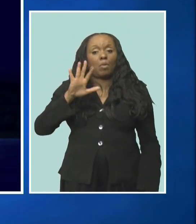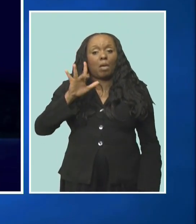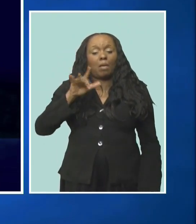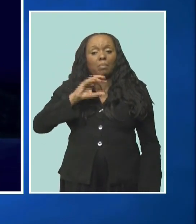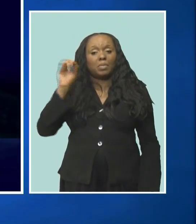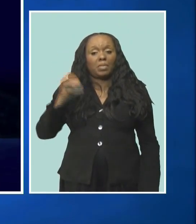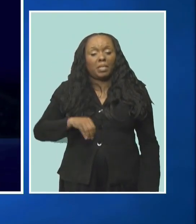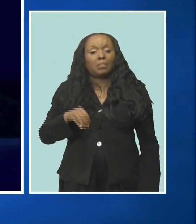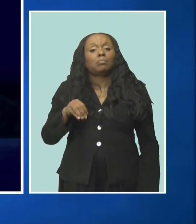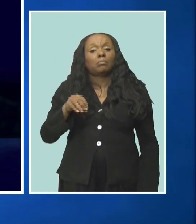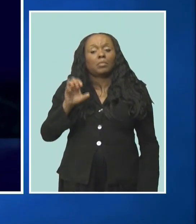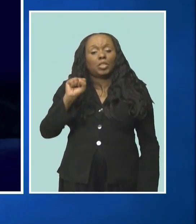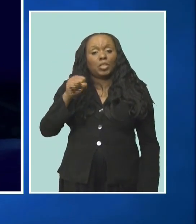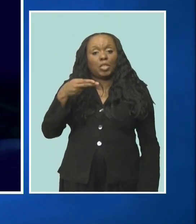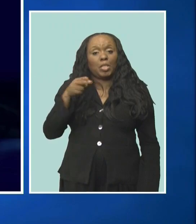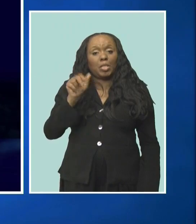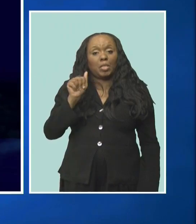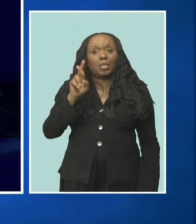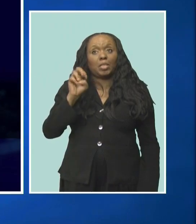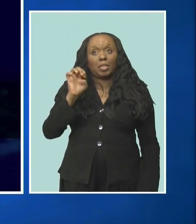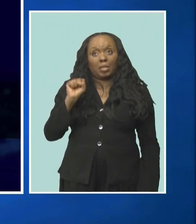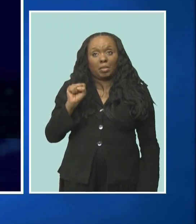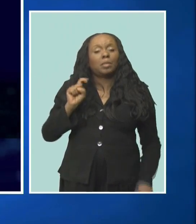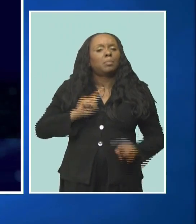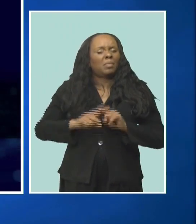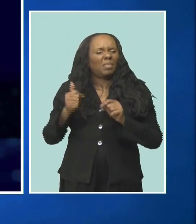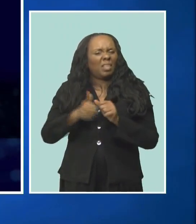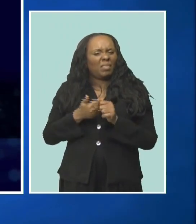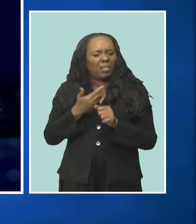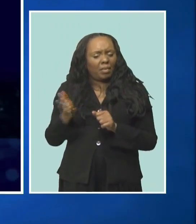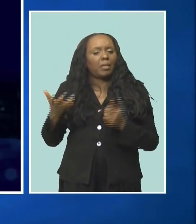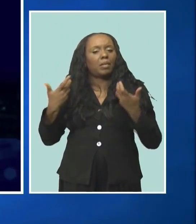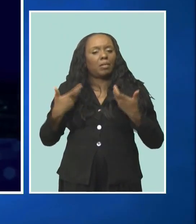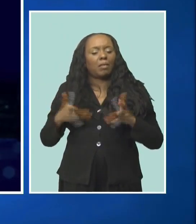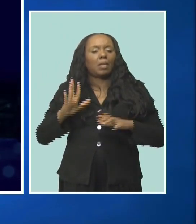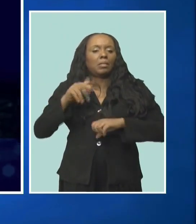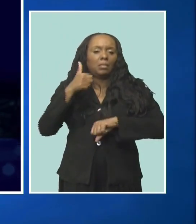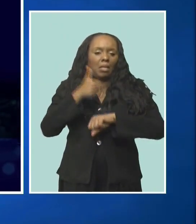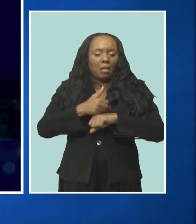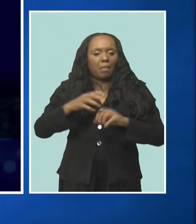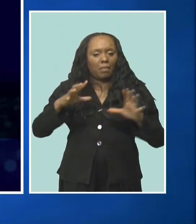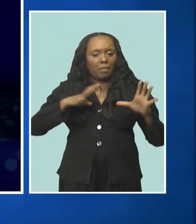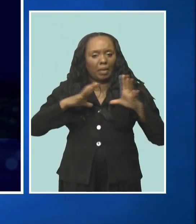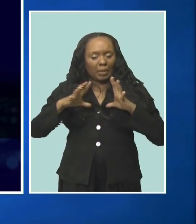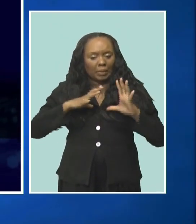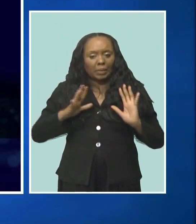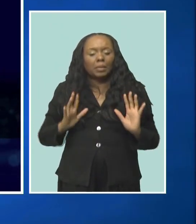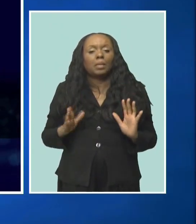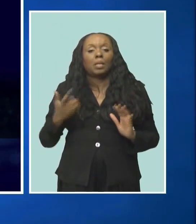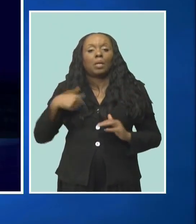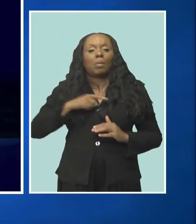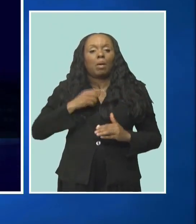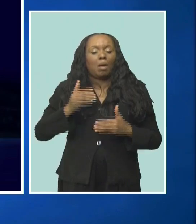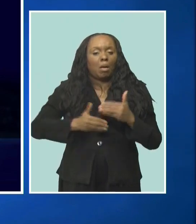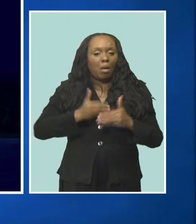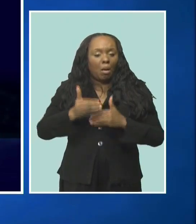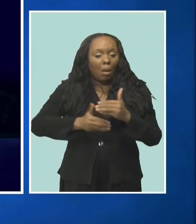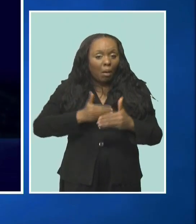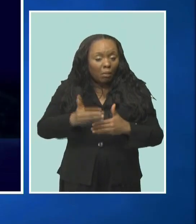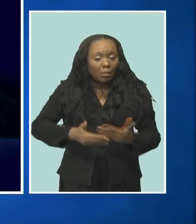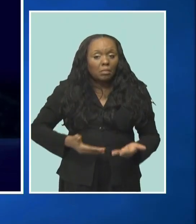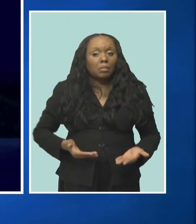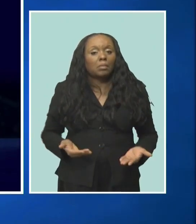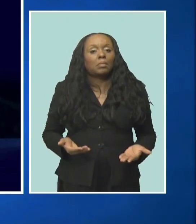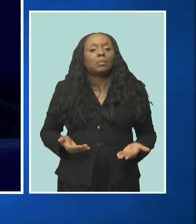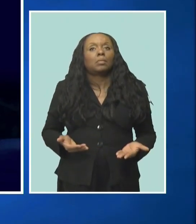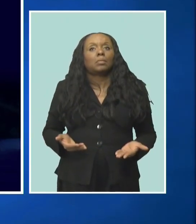But over and above that, everything else is in place. And we are moving forward with the next thing we have to do